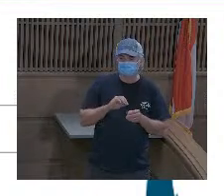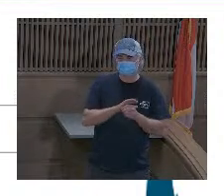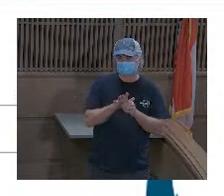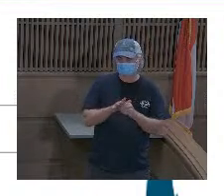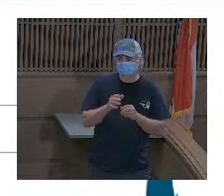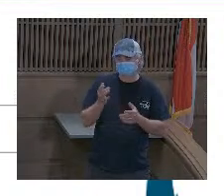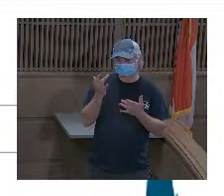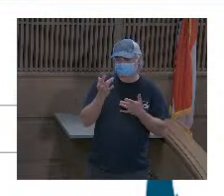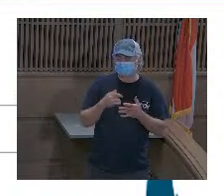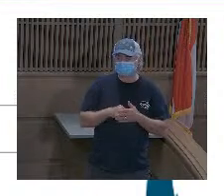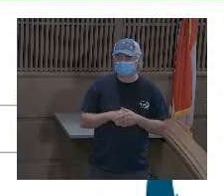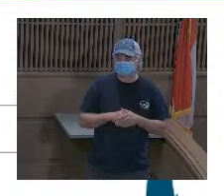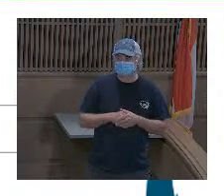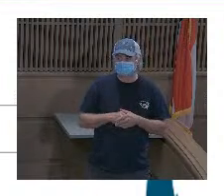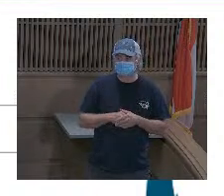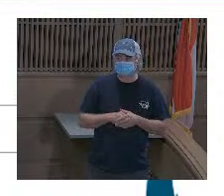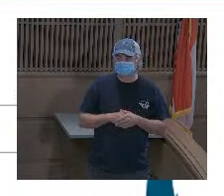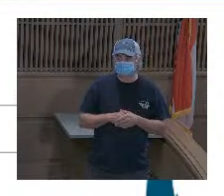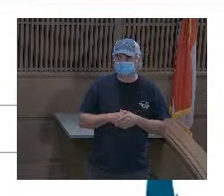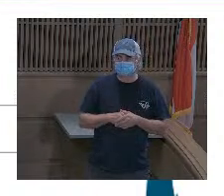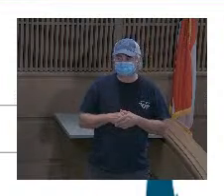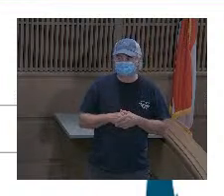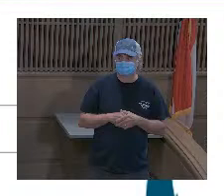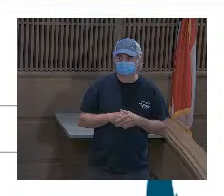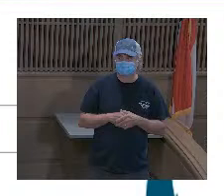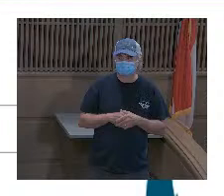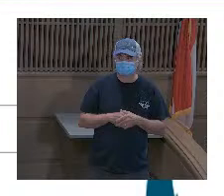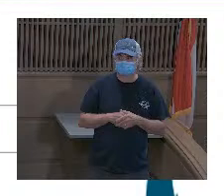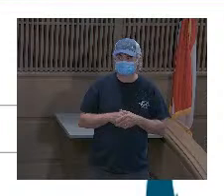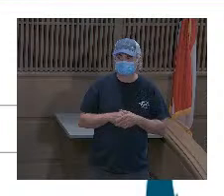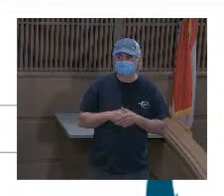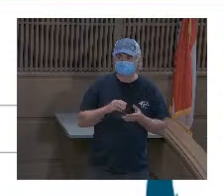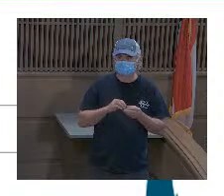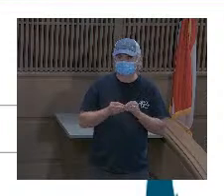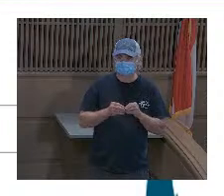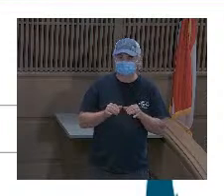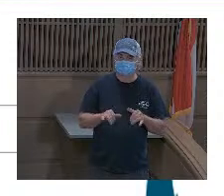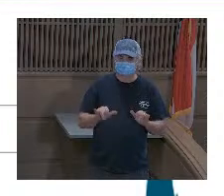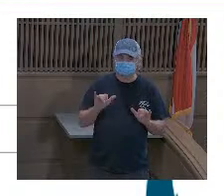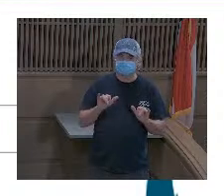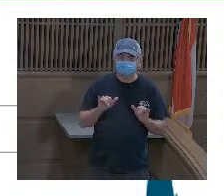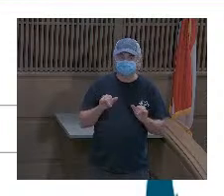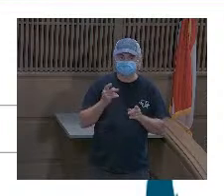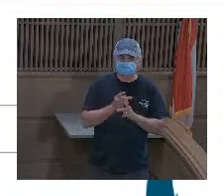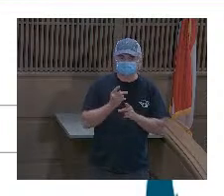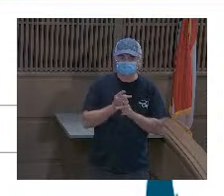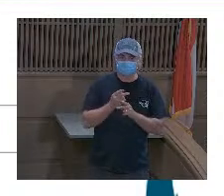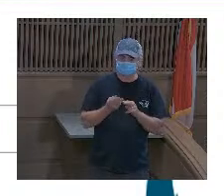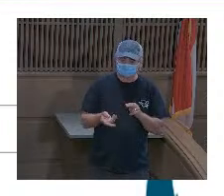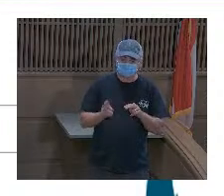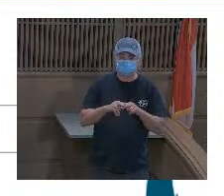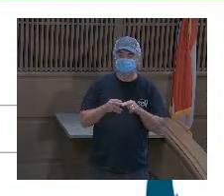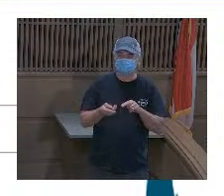and 2 in Sylvester, and 6 in Americus. So those numbers are still staying fairly high.